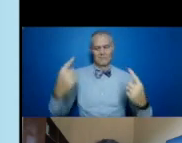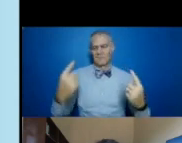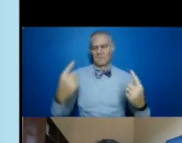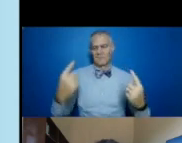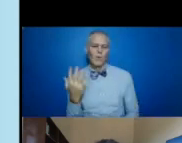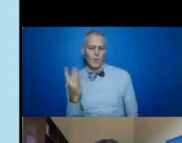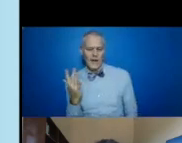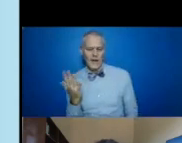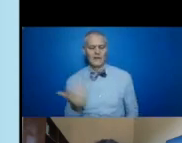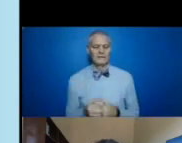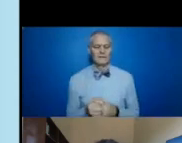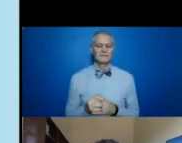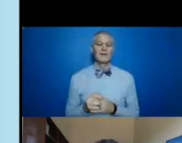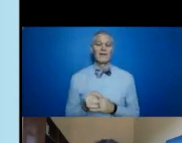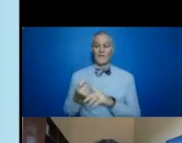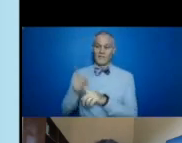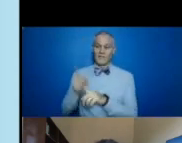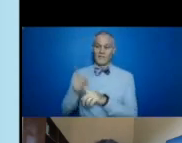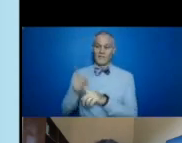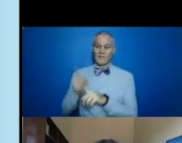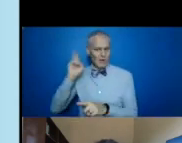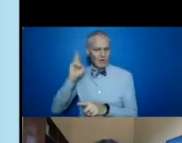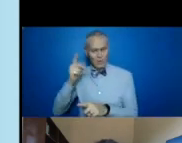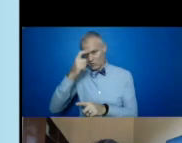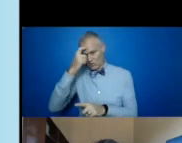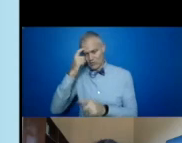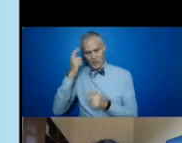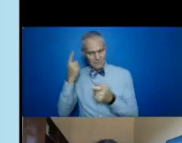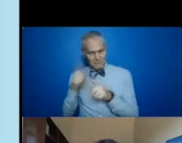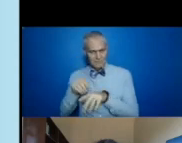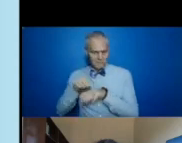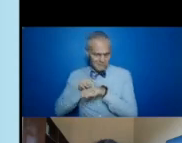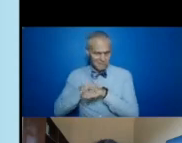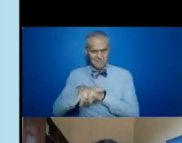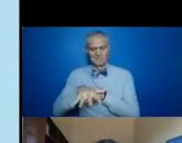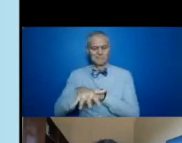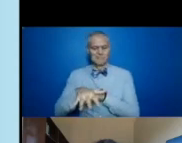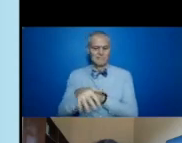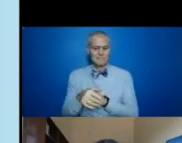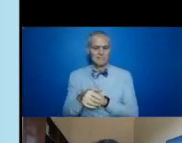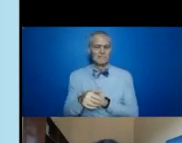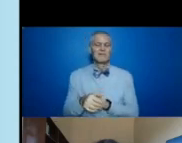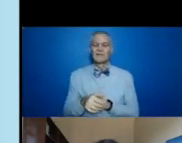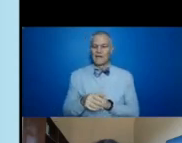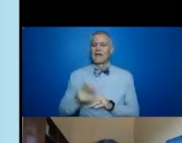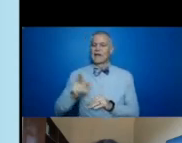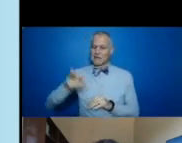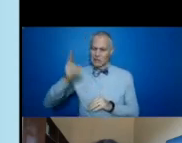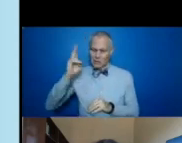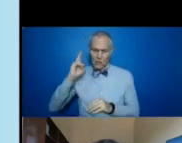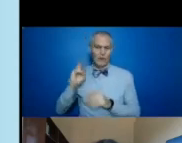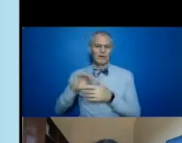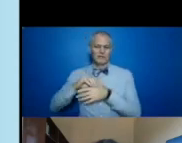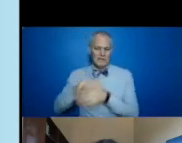in reaction to historically traumagenic events or context. We have historically traumagenic events or context, we